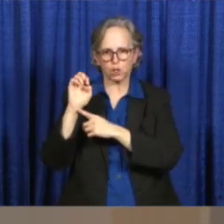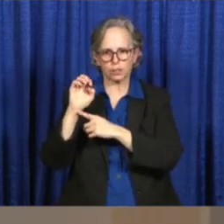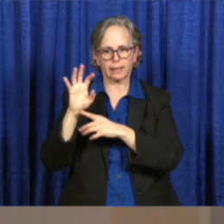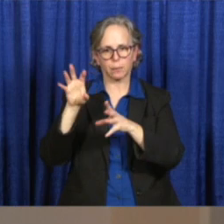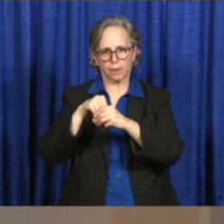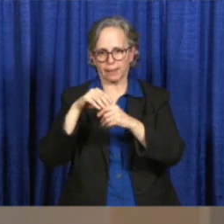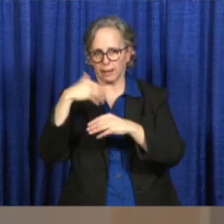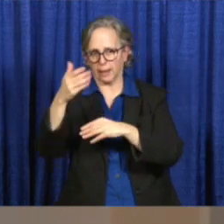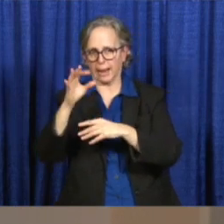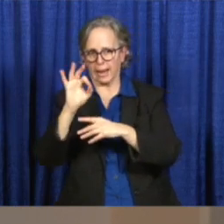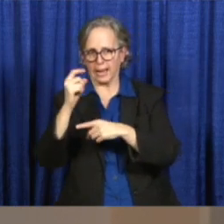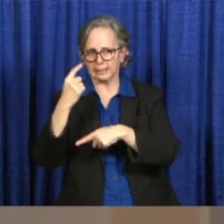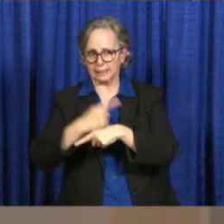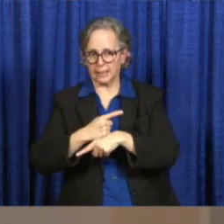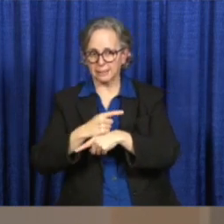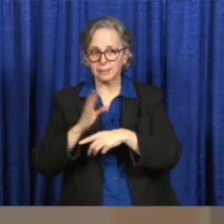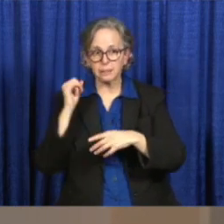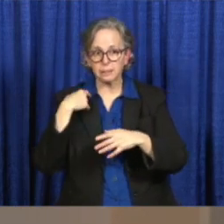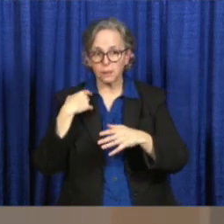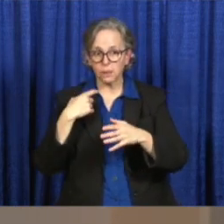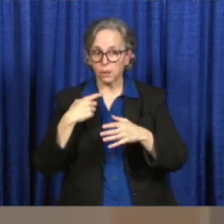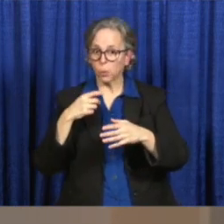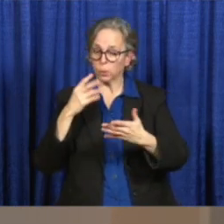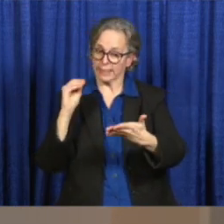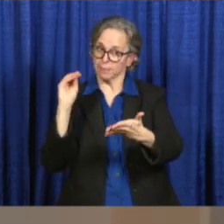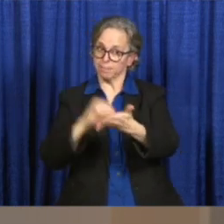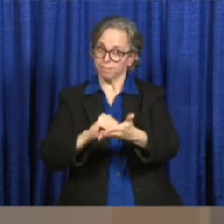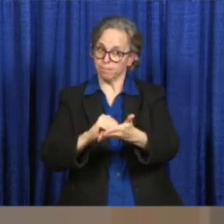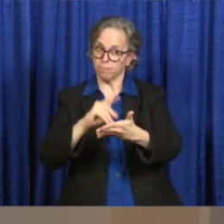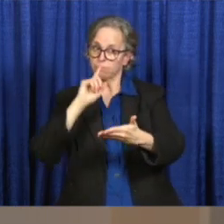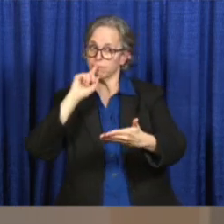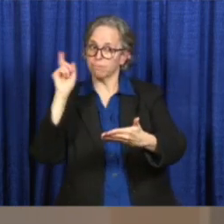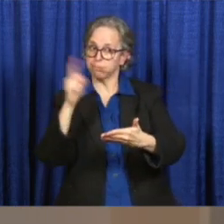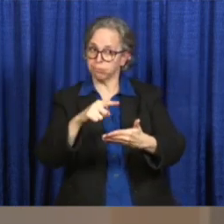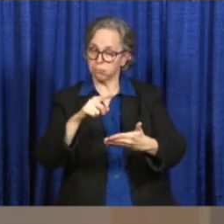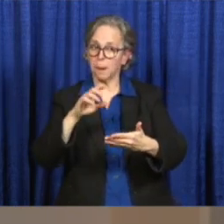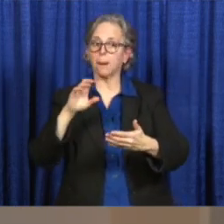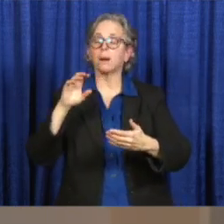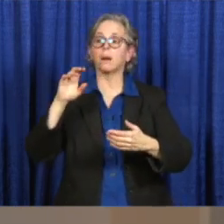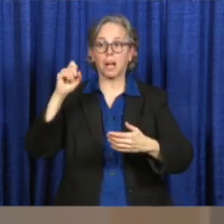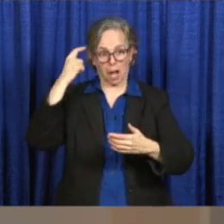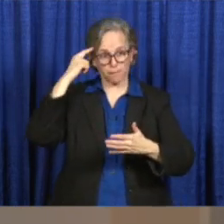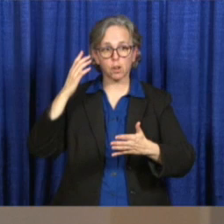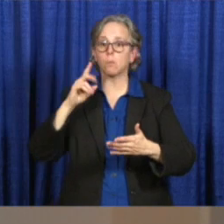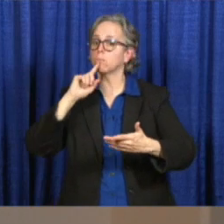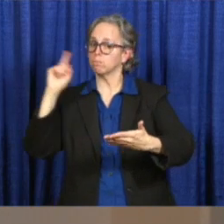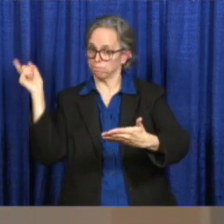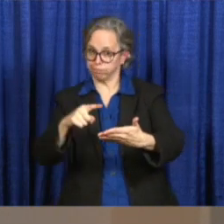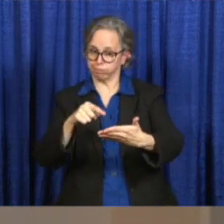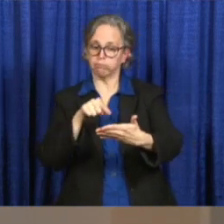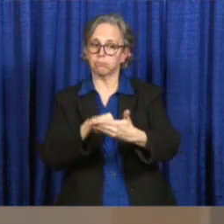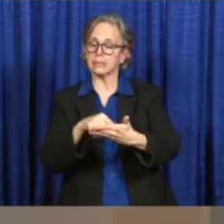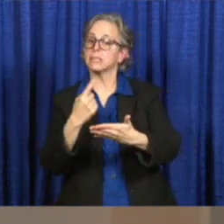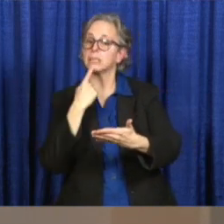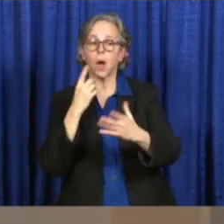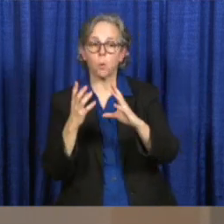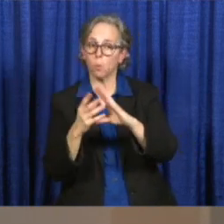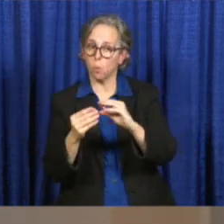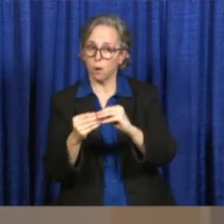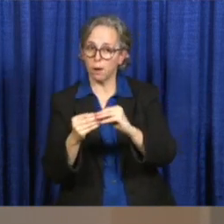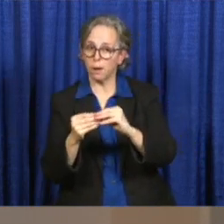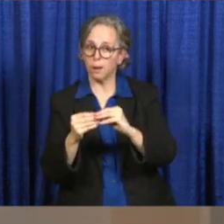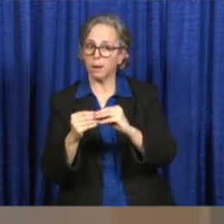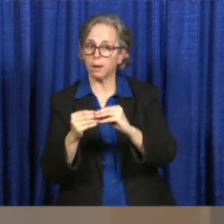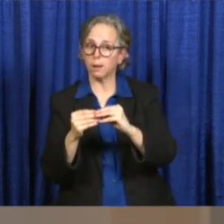authority in which we believe the governor has the ability to order that. But we are requesting the remedies that are in